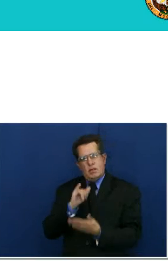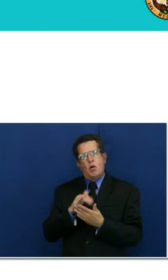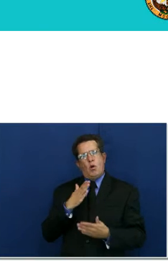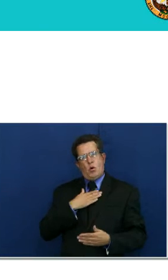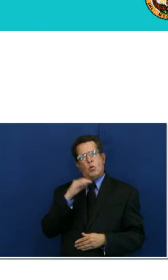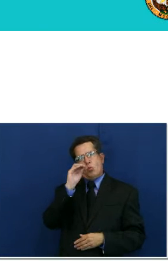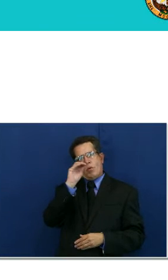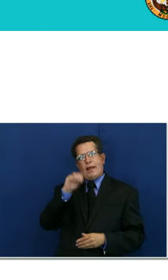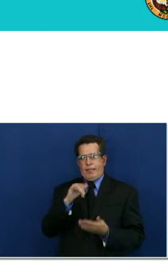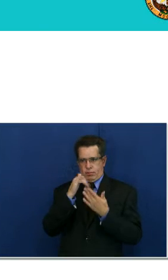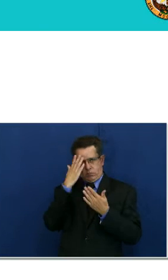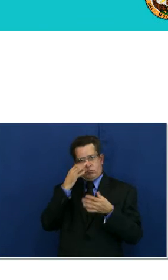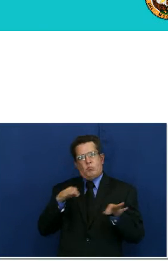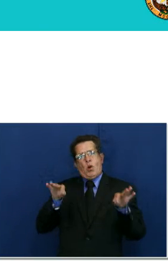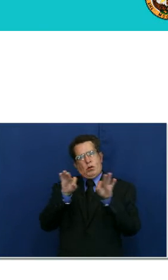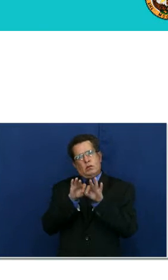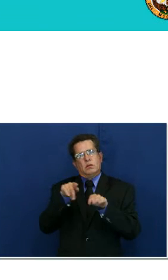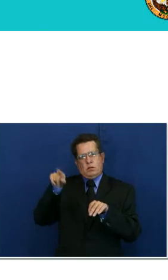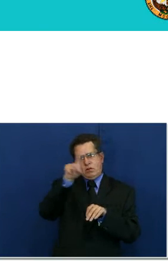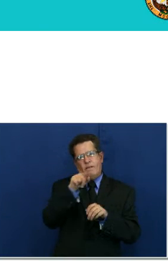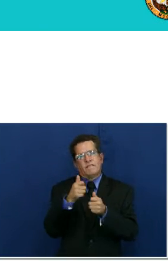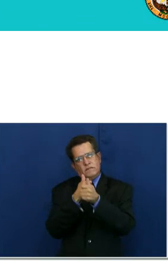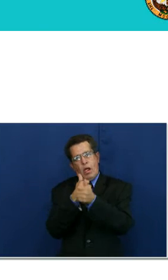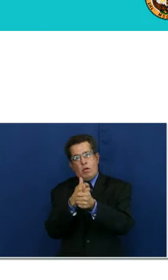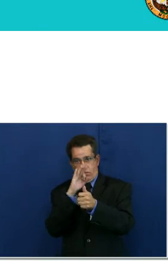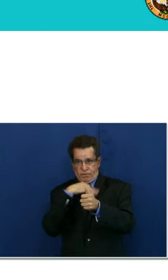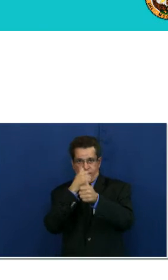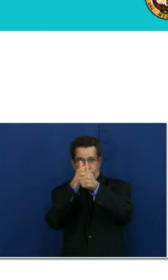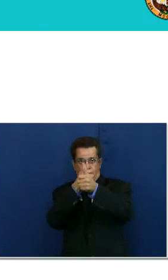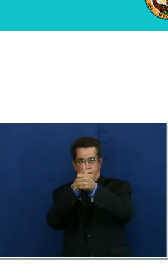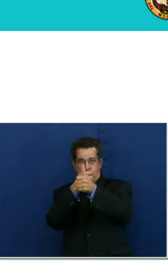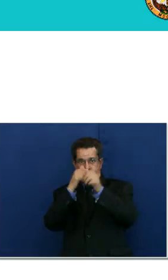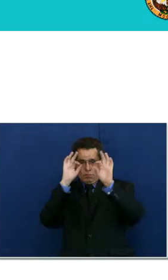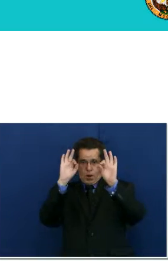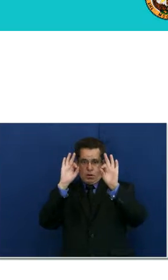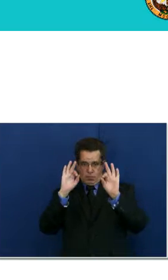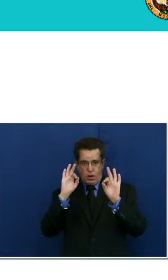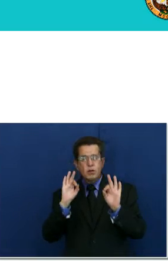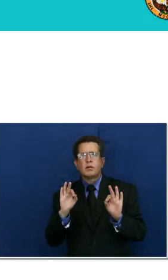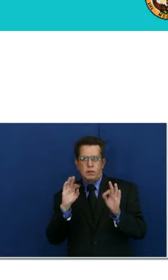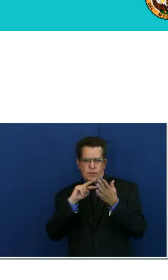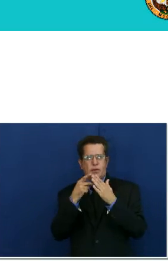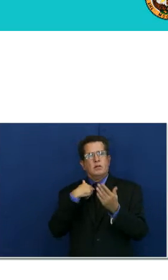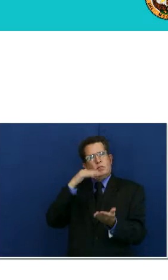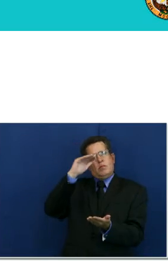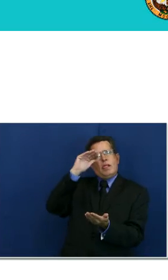why this all matters, because if we do these things, we can continuously